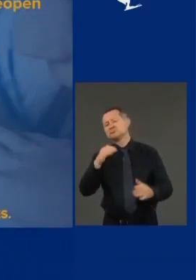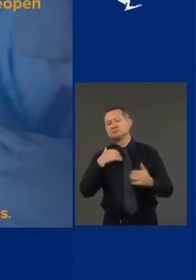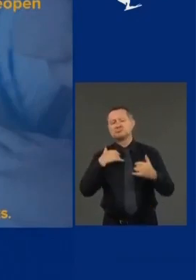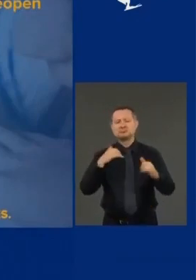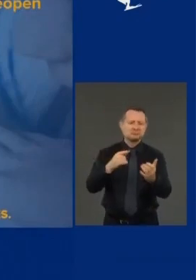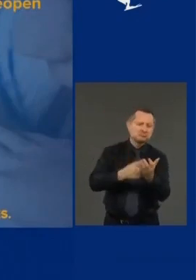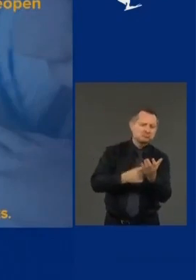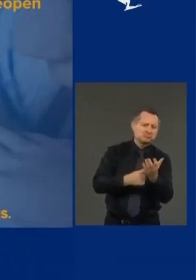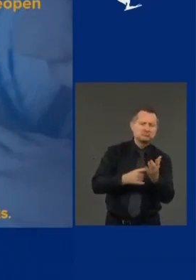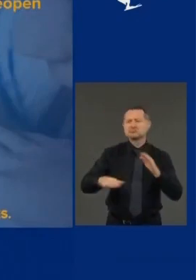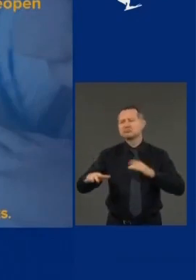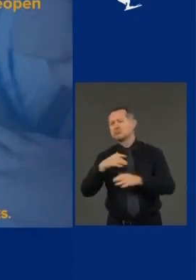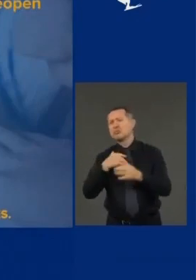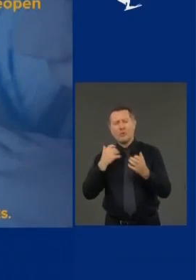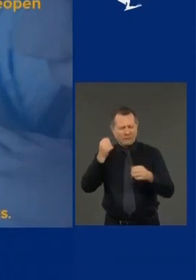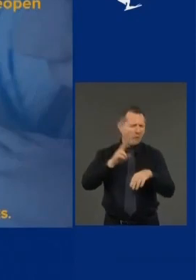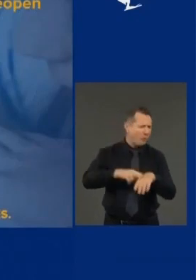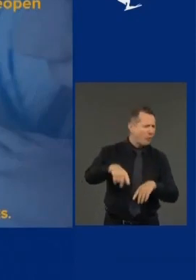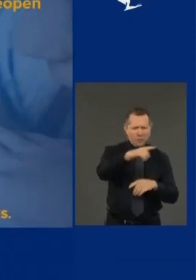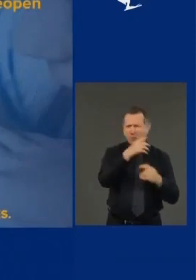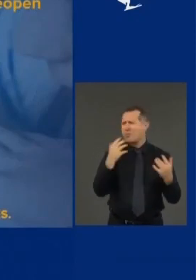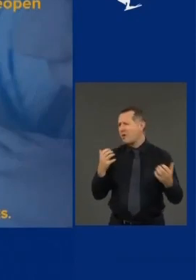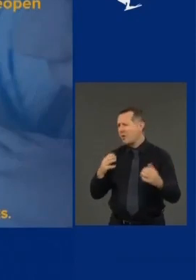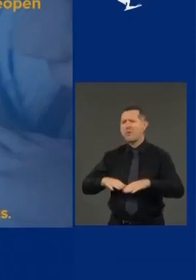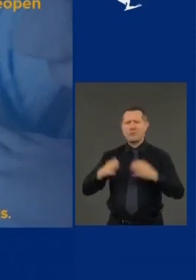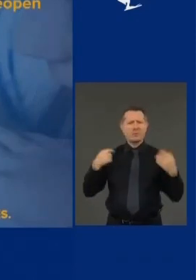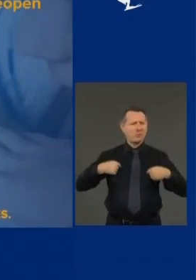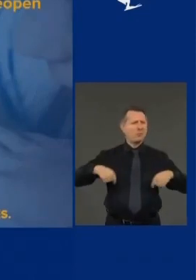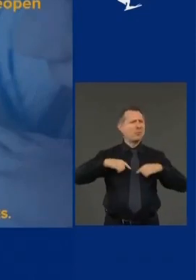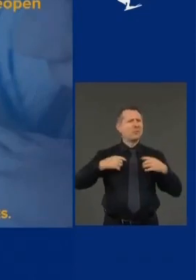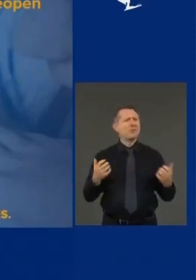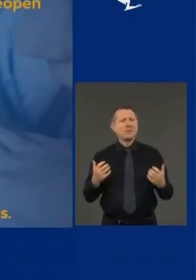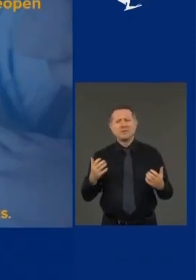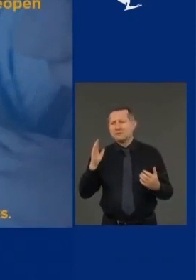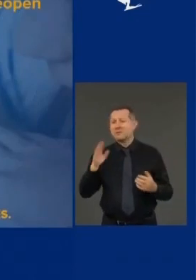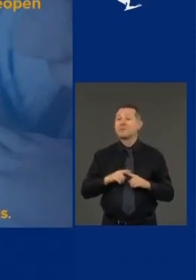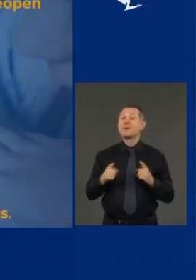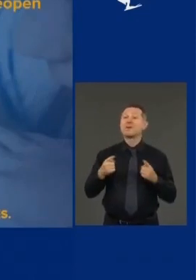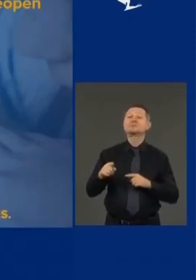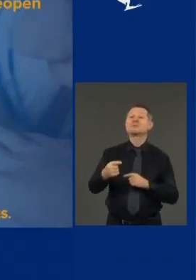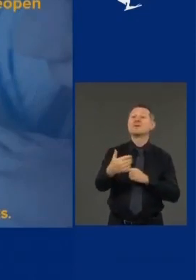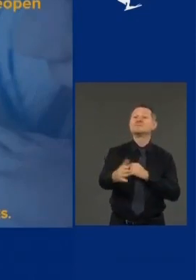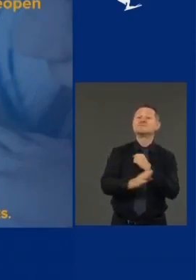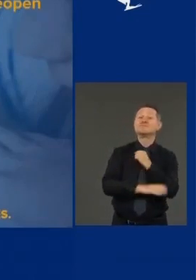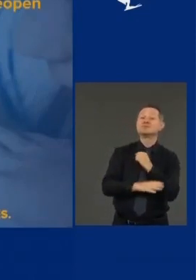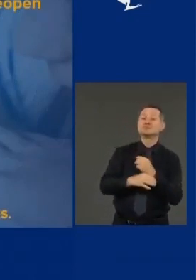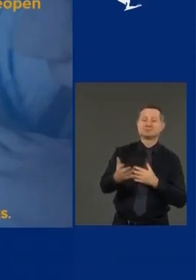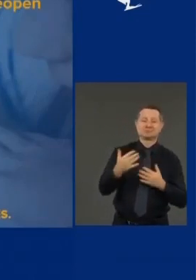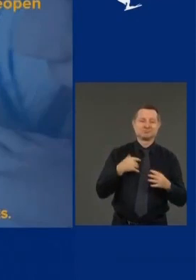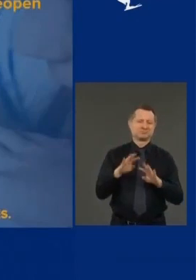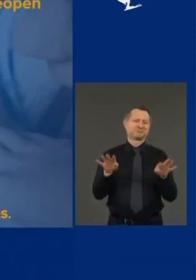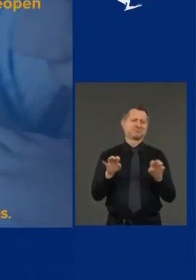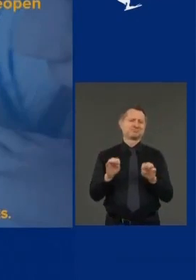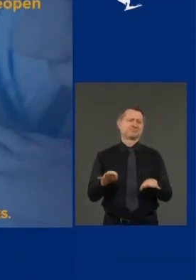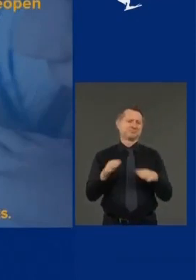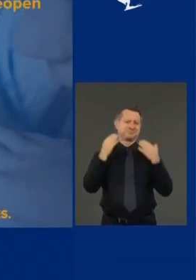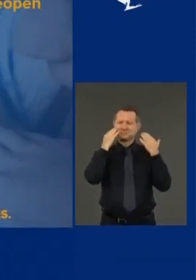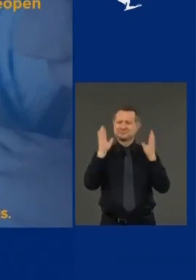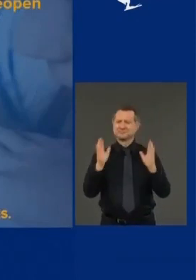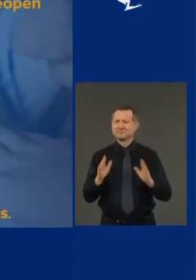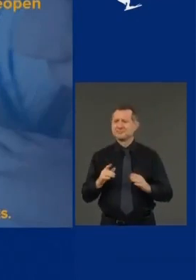to. Nobody even knows the effect that this is going to have on students, socialization of